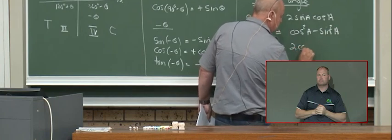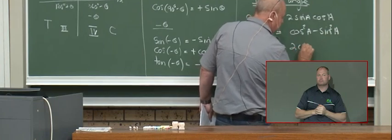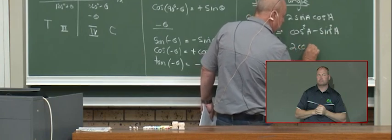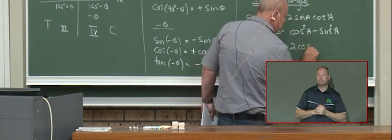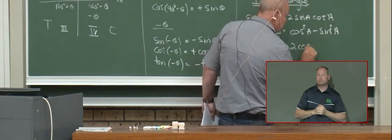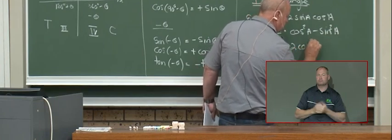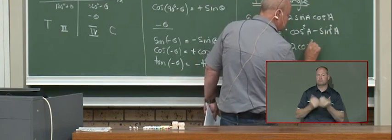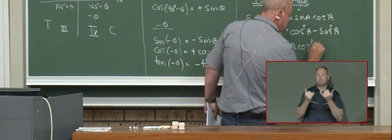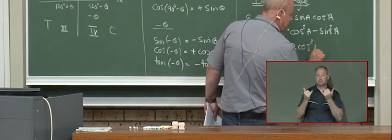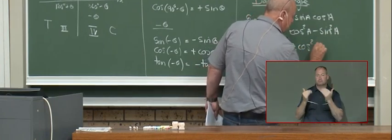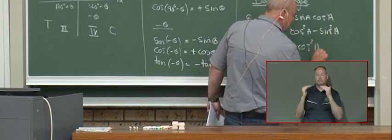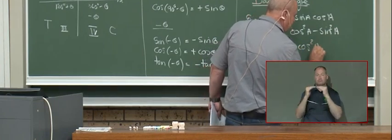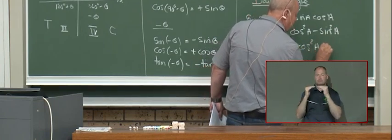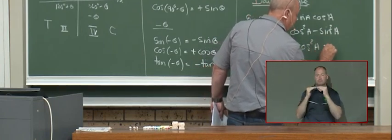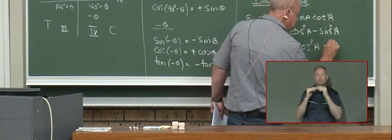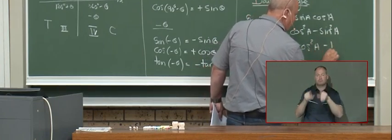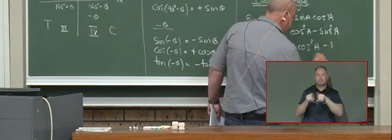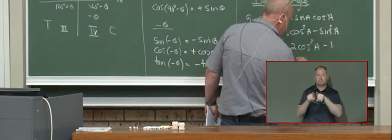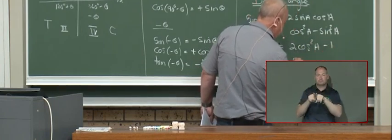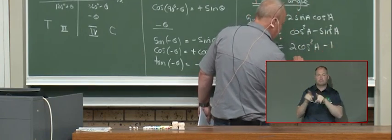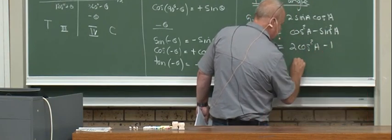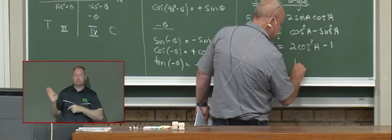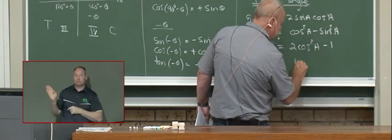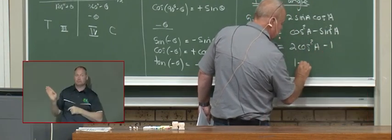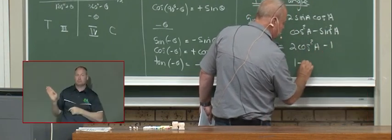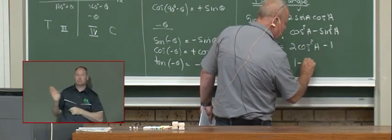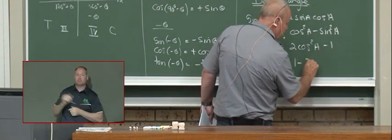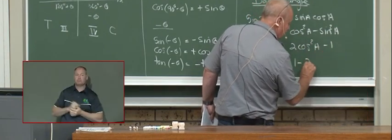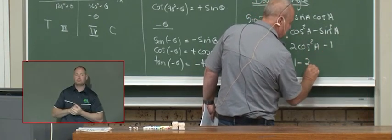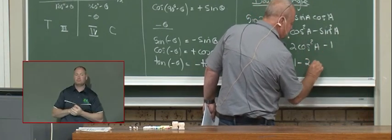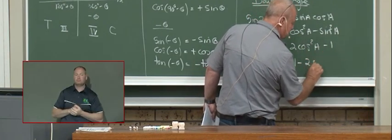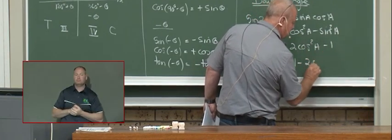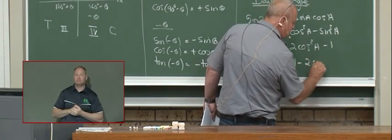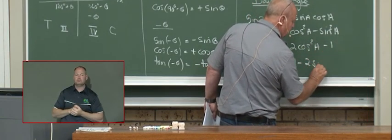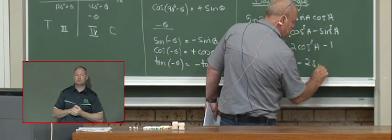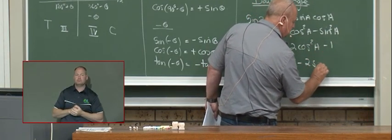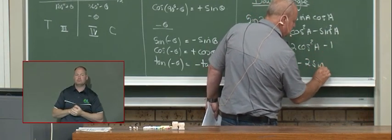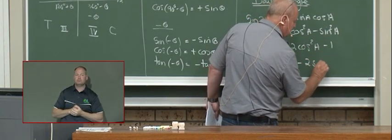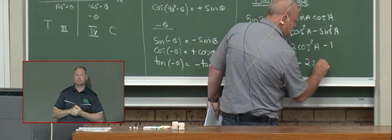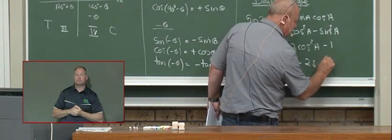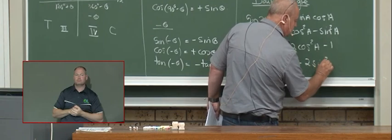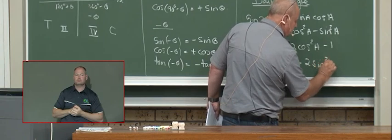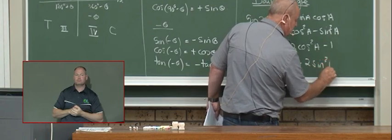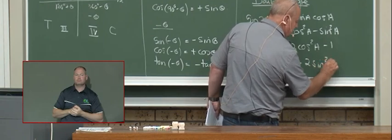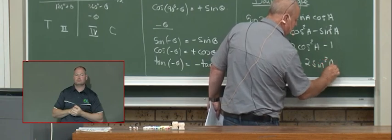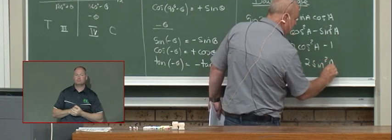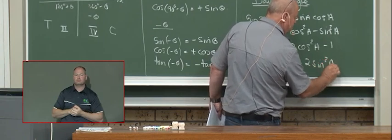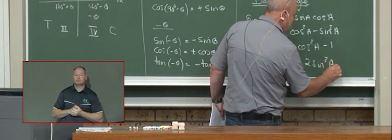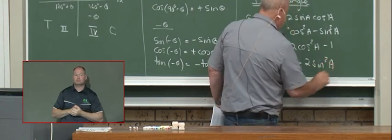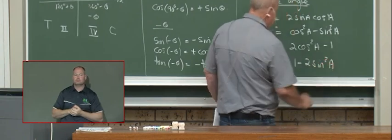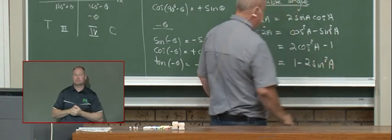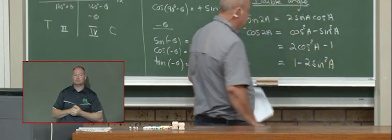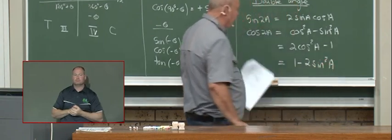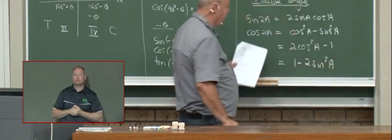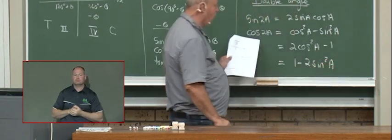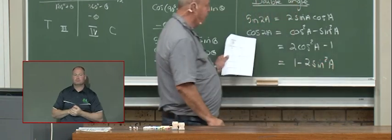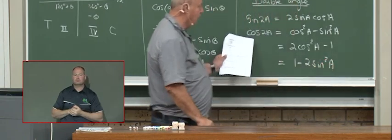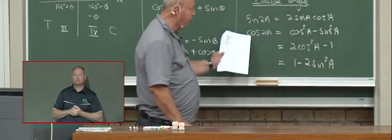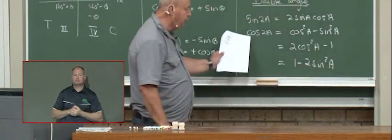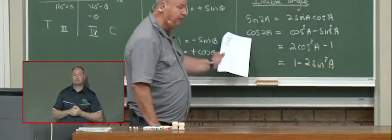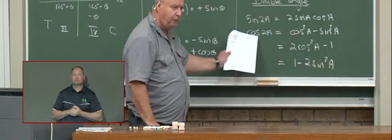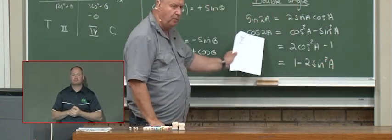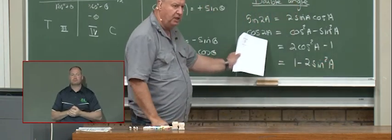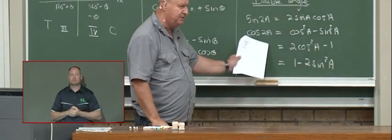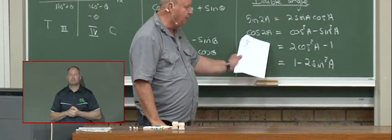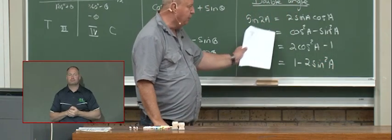equal to 2 cos squared A minus 1. It's also equal to 1 minus 2 sine squared A. So therefore, there